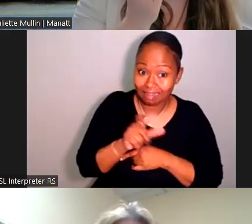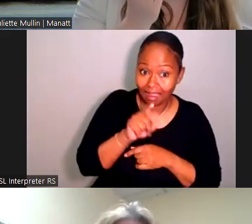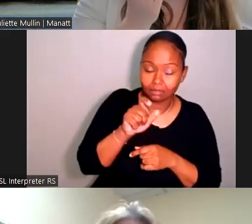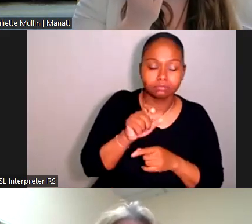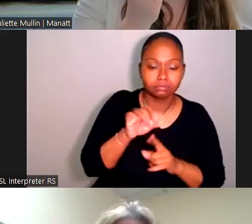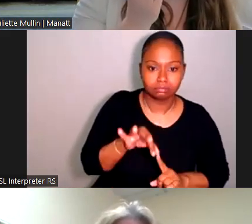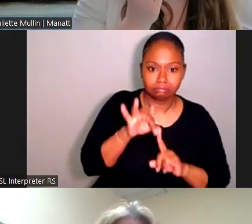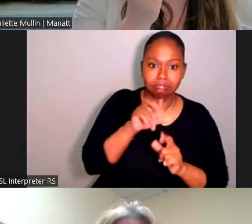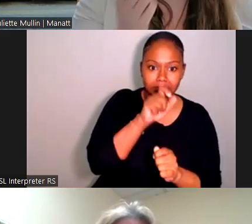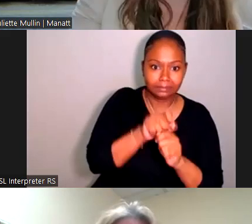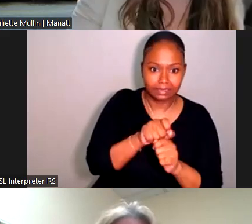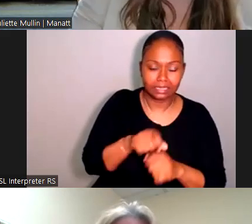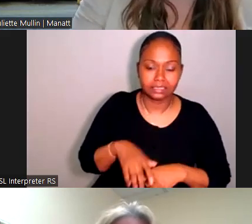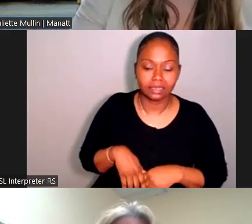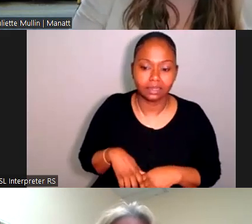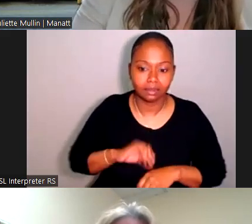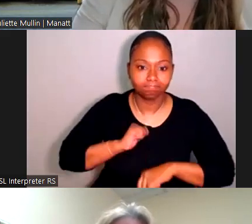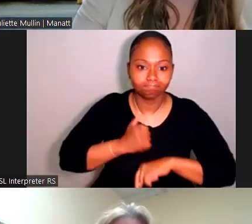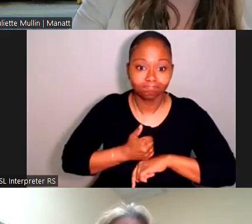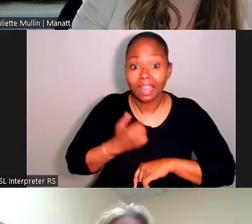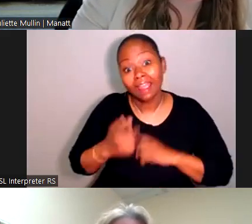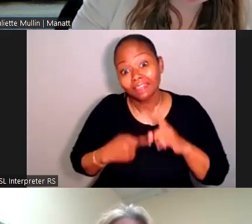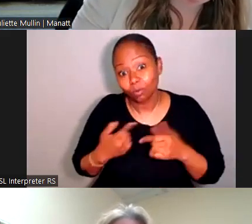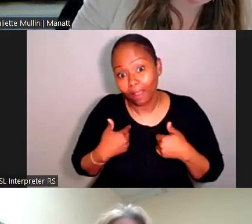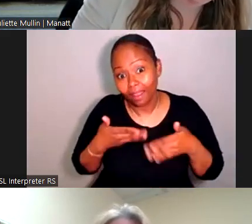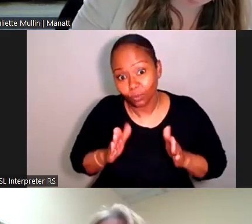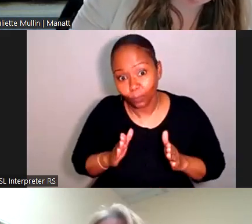out they haven't been designated and then have a way of